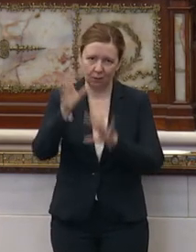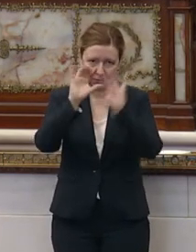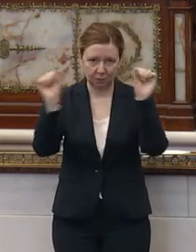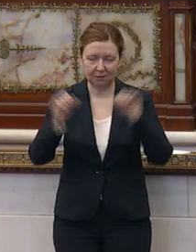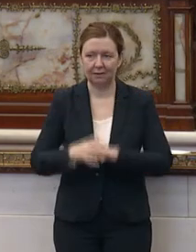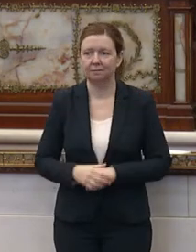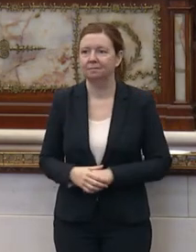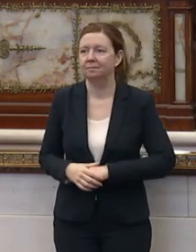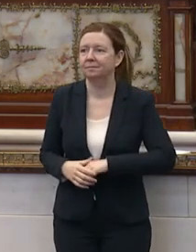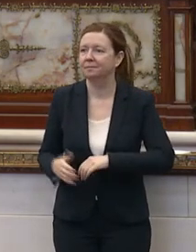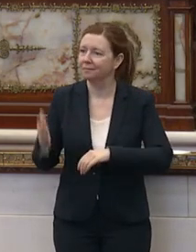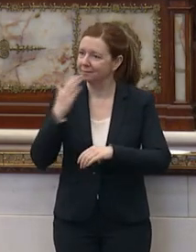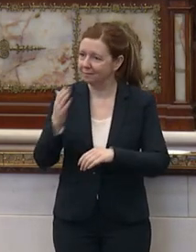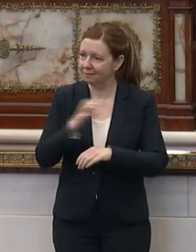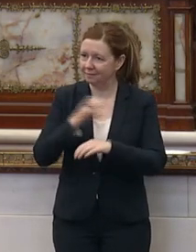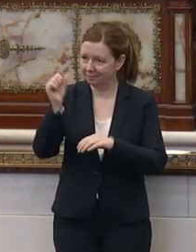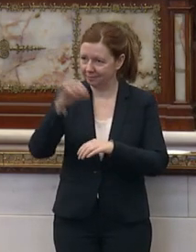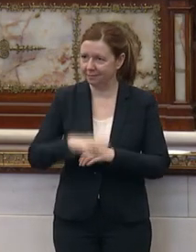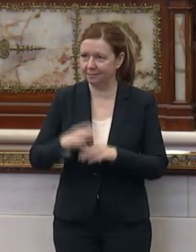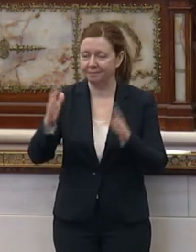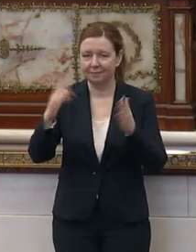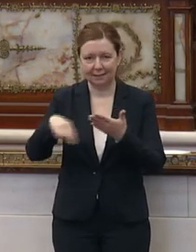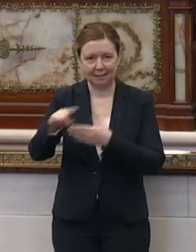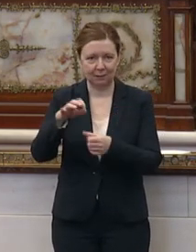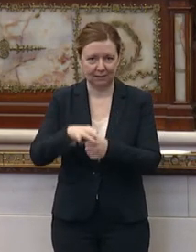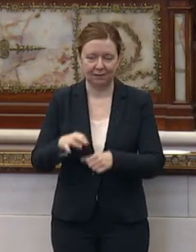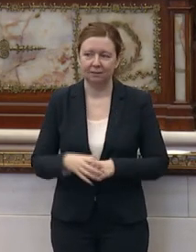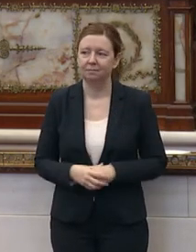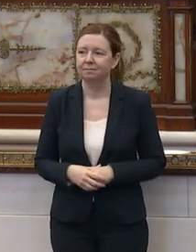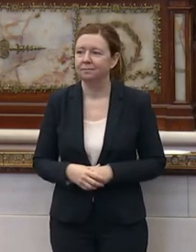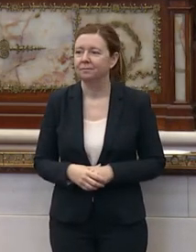President." Thank you, Councilman. And next week's calendar.